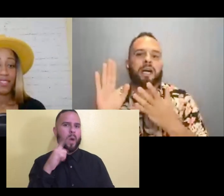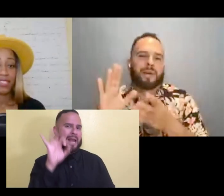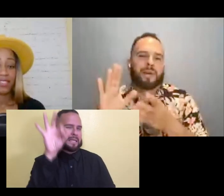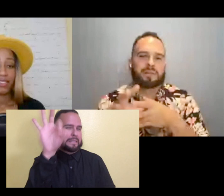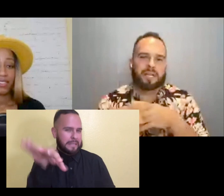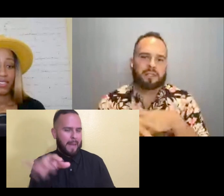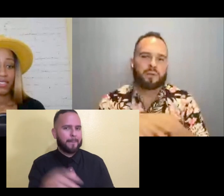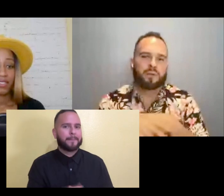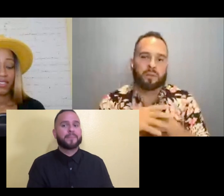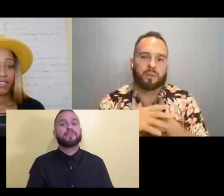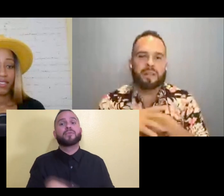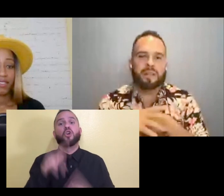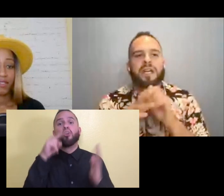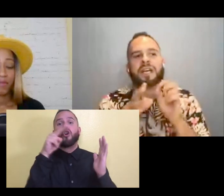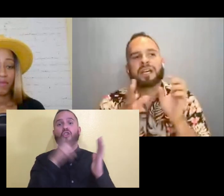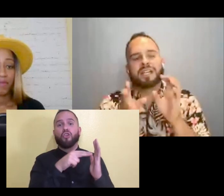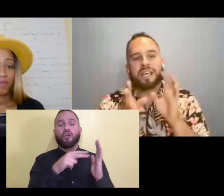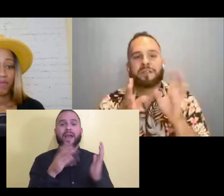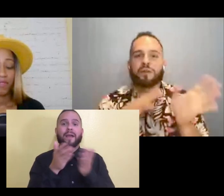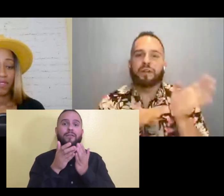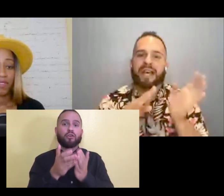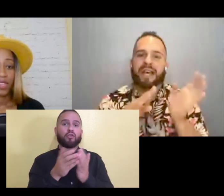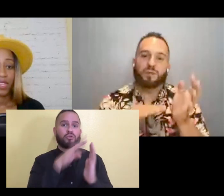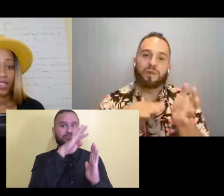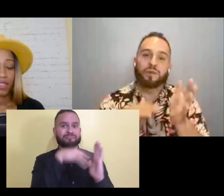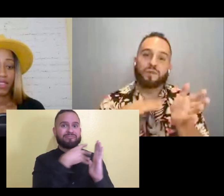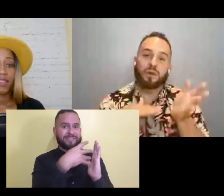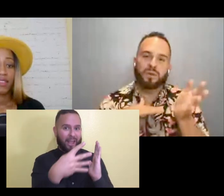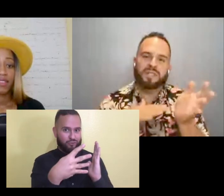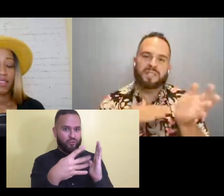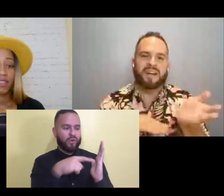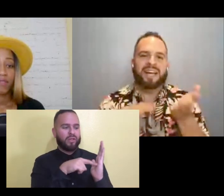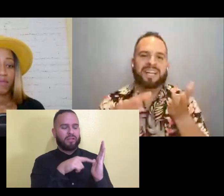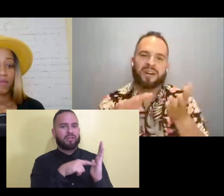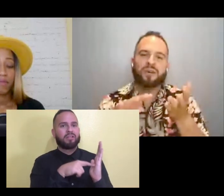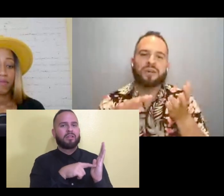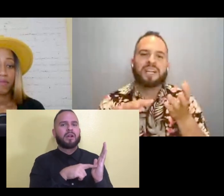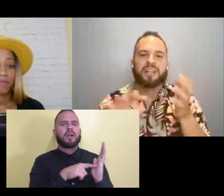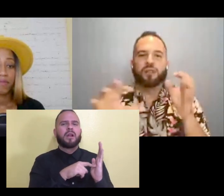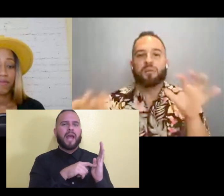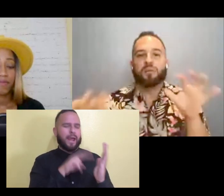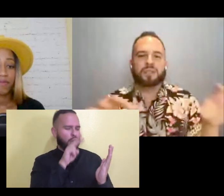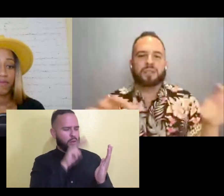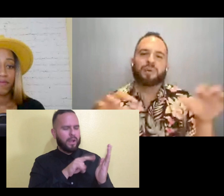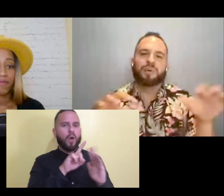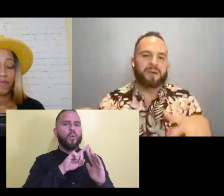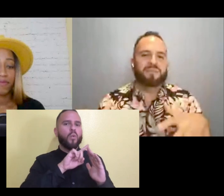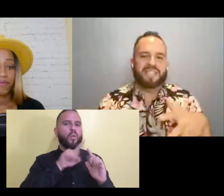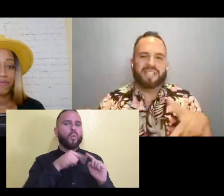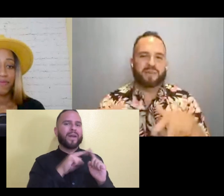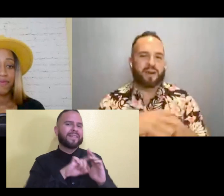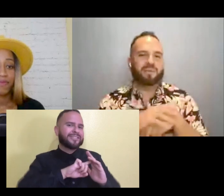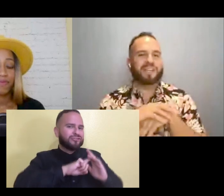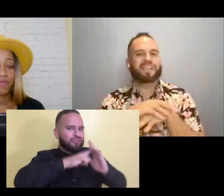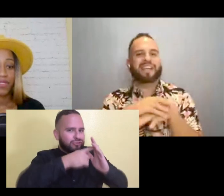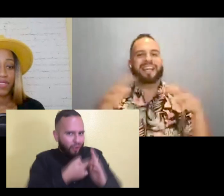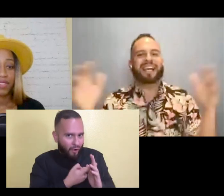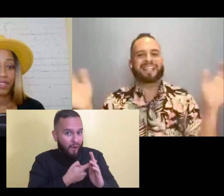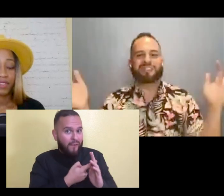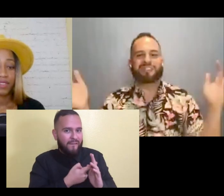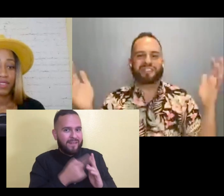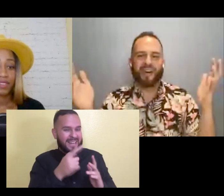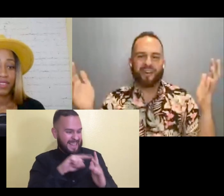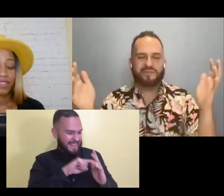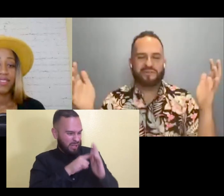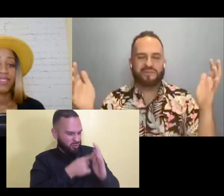up out there toward the north, because if you could catch one of those first ones that are heading out, the ports are pretty empty, so it's almost like you get Alaska